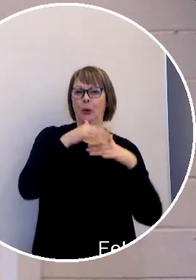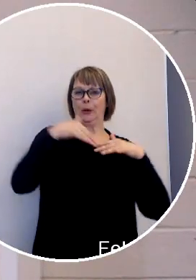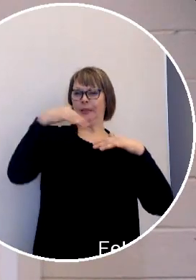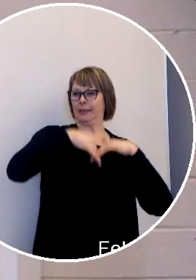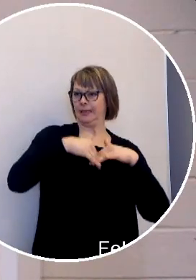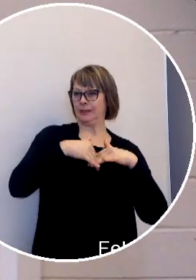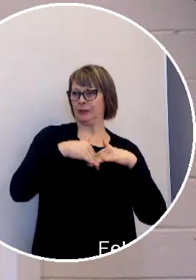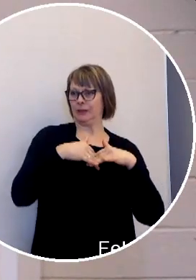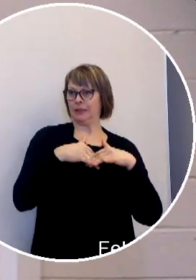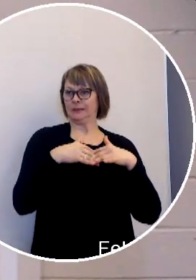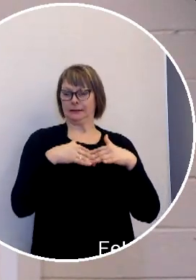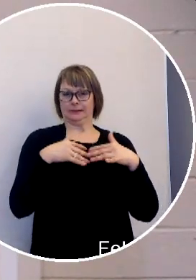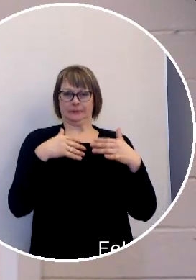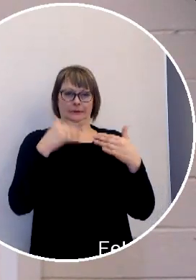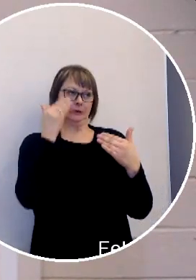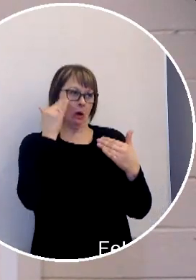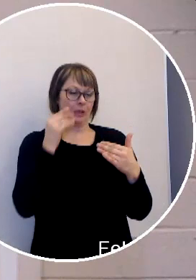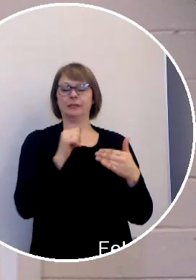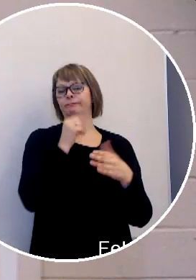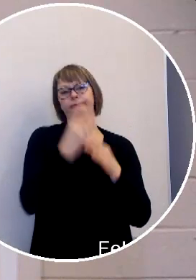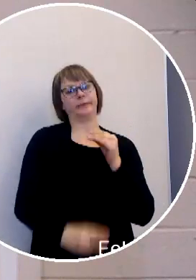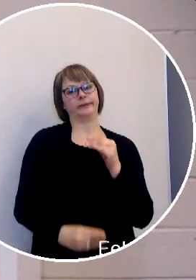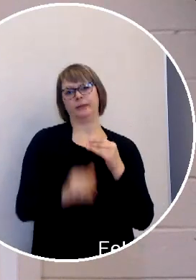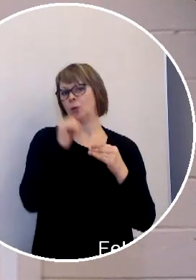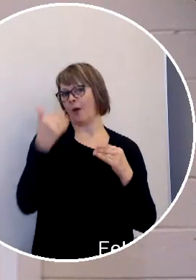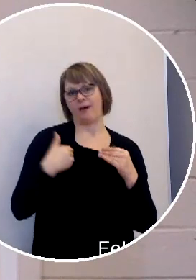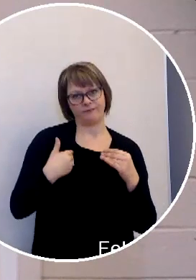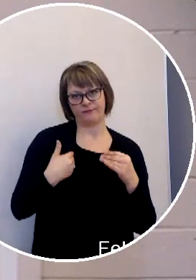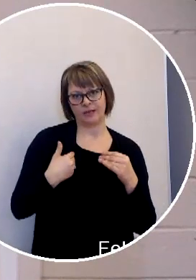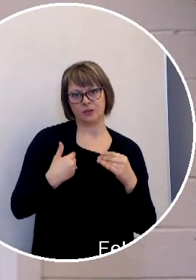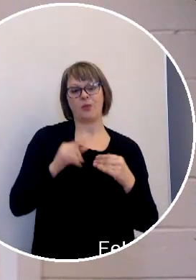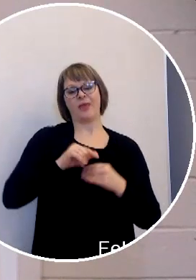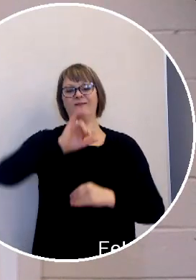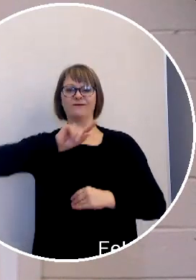Indigenous populations are. So that's where we're starting.